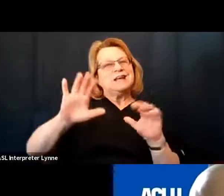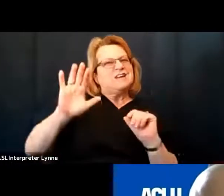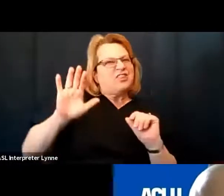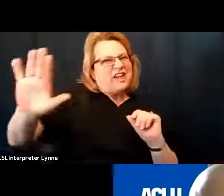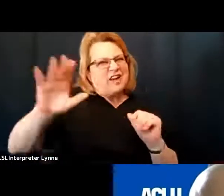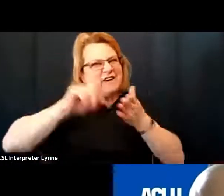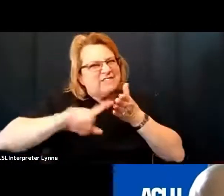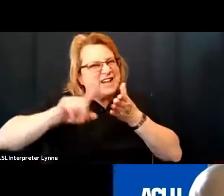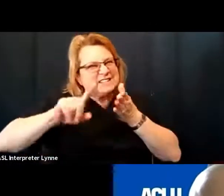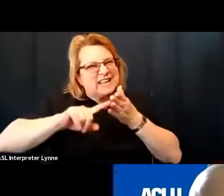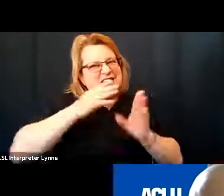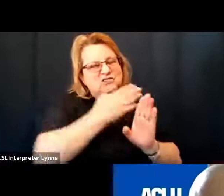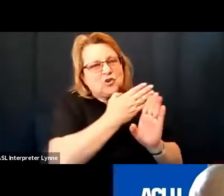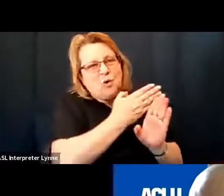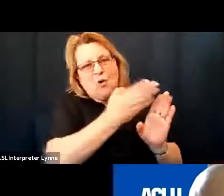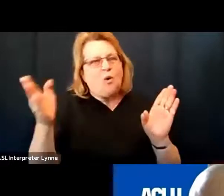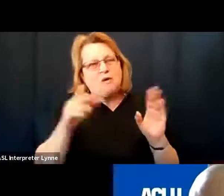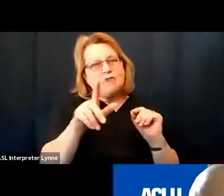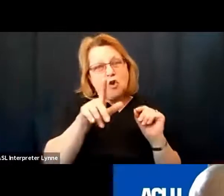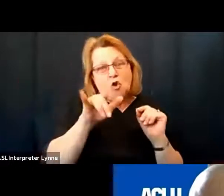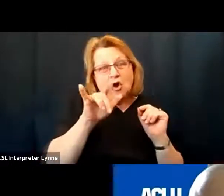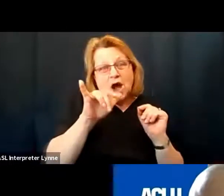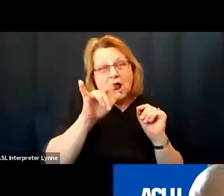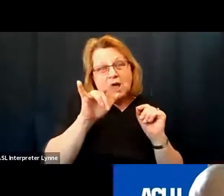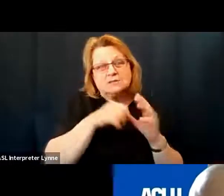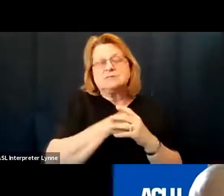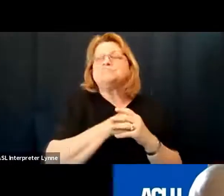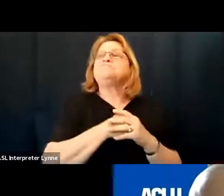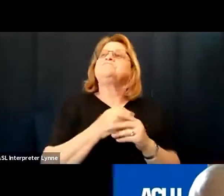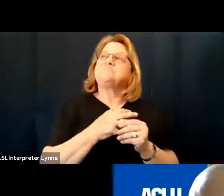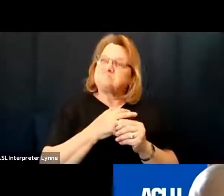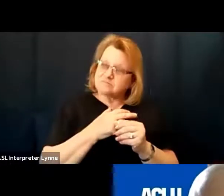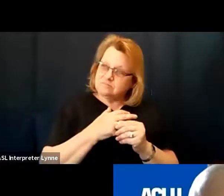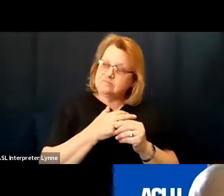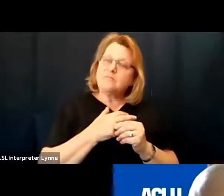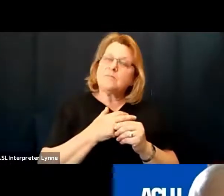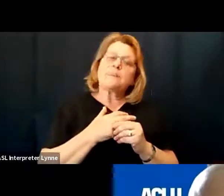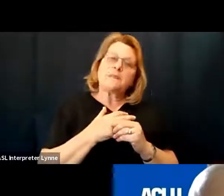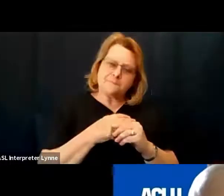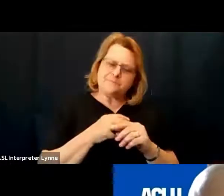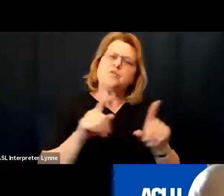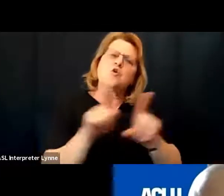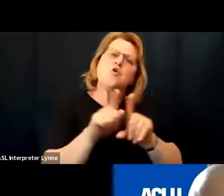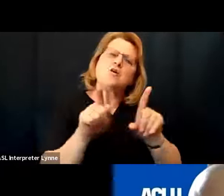investigation all across the island and also with for different